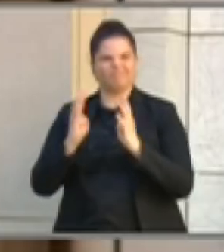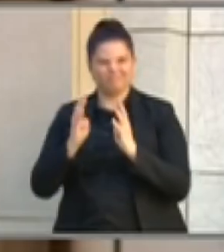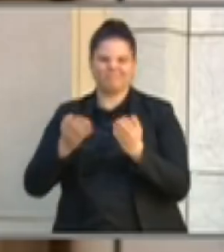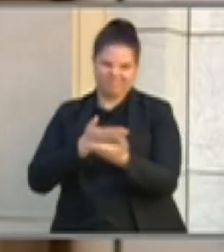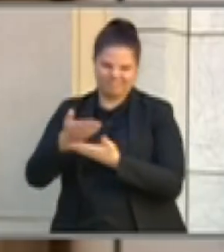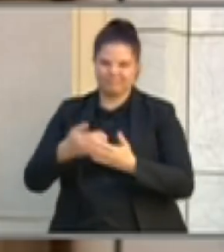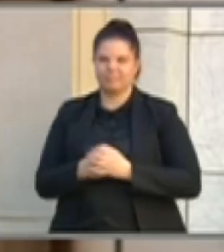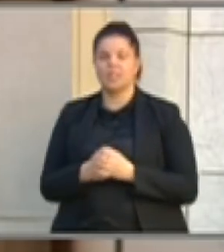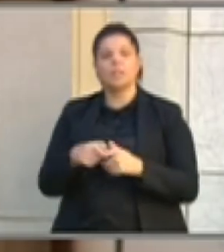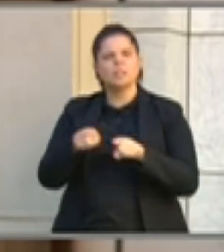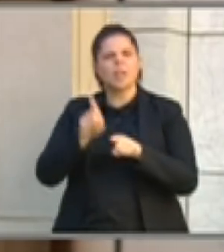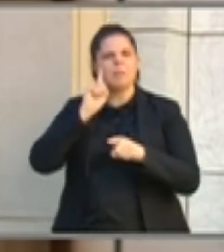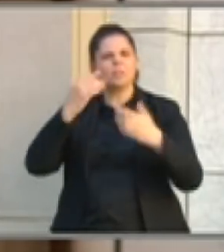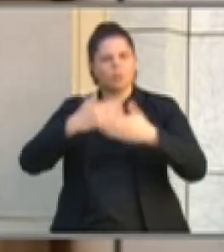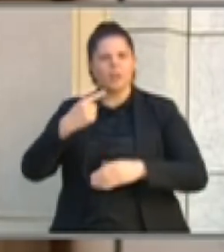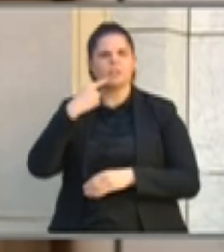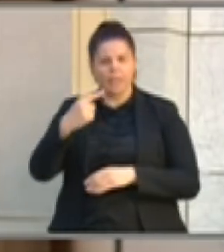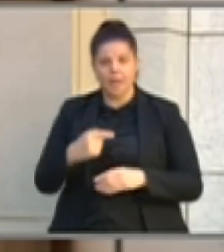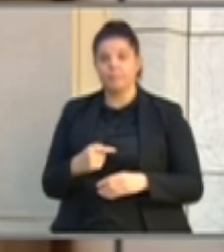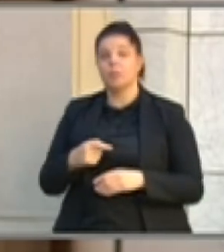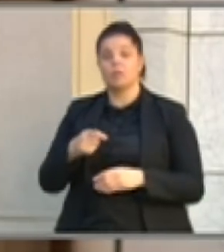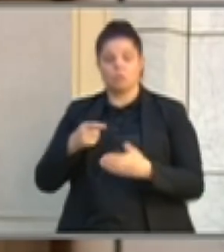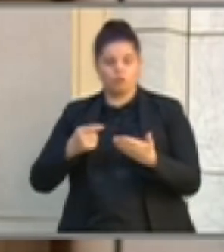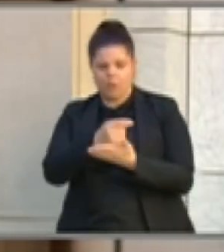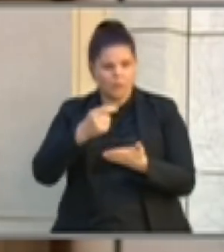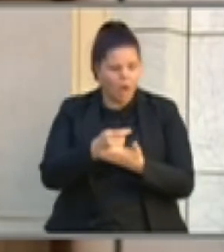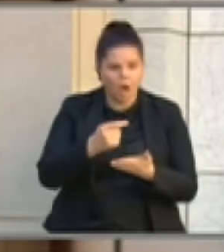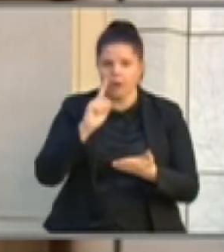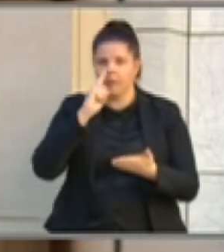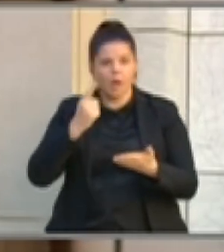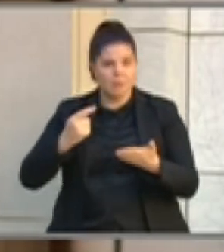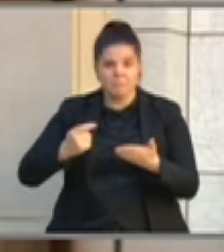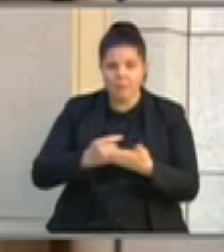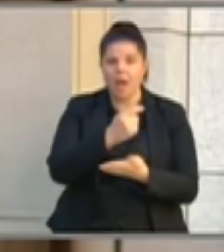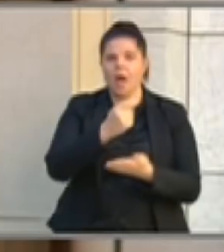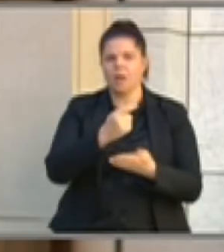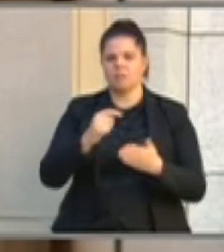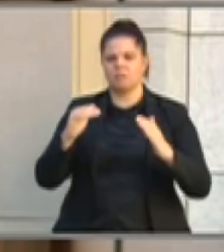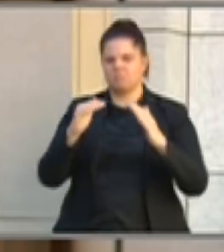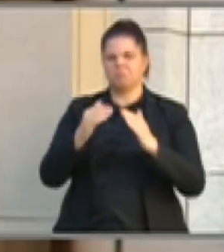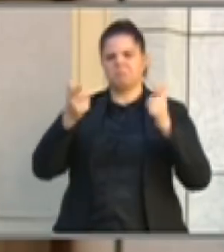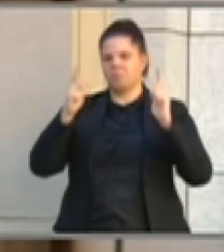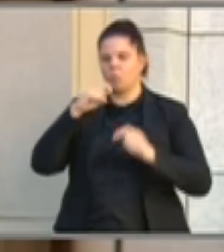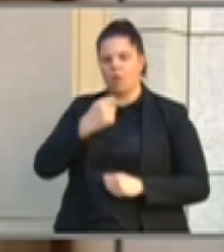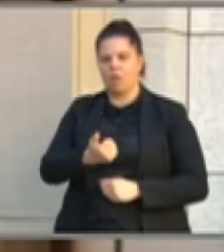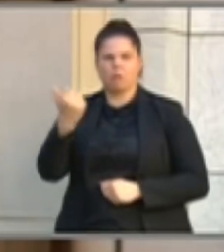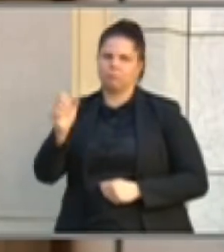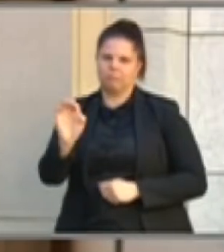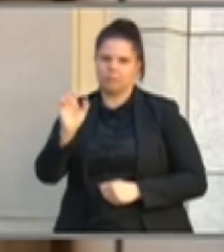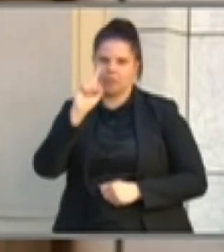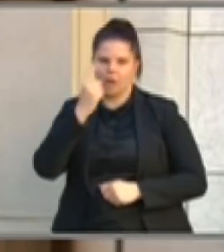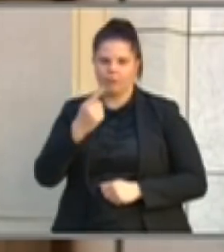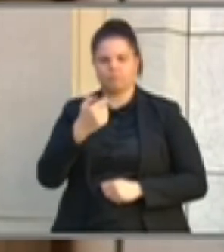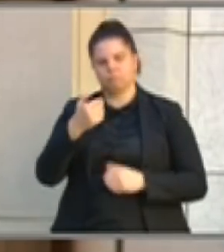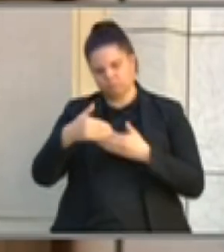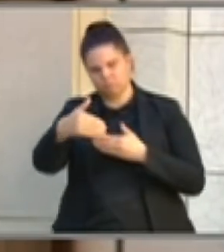there is a moratorium on evictions that would apply and be put in place by the states and territories to